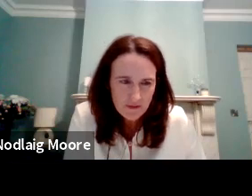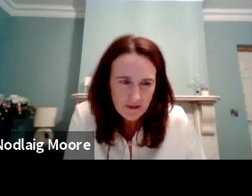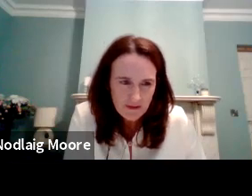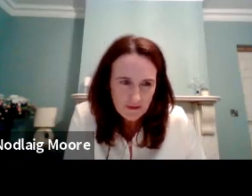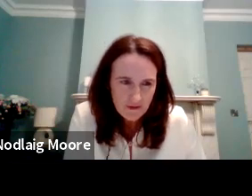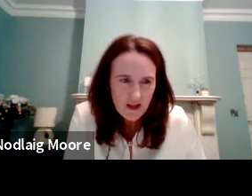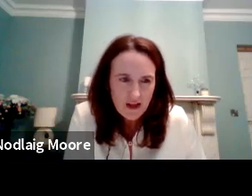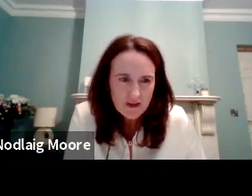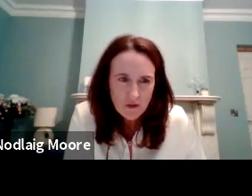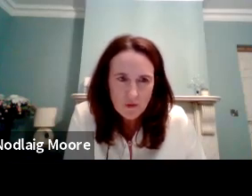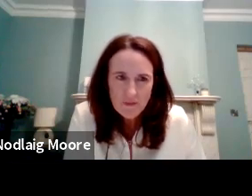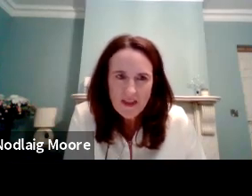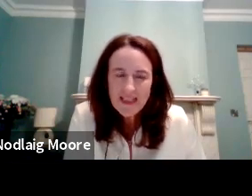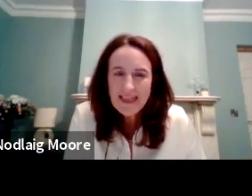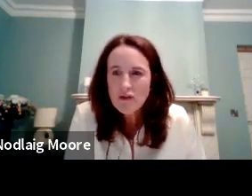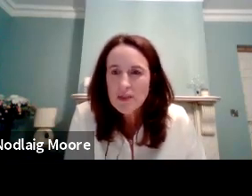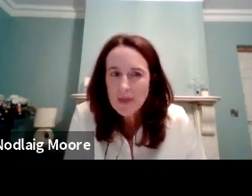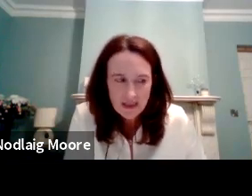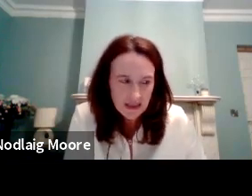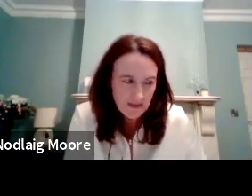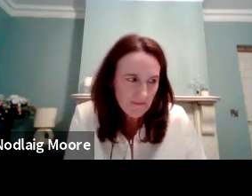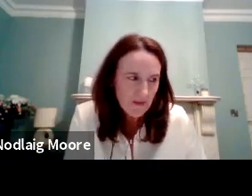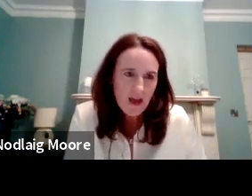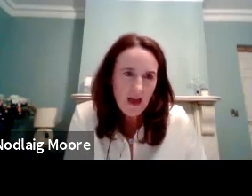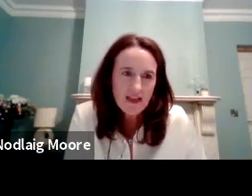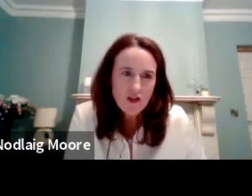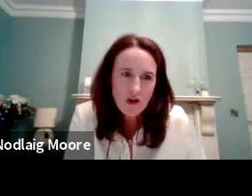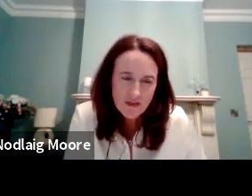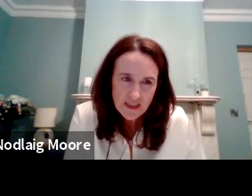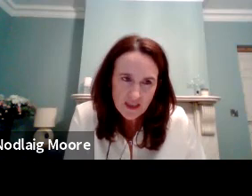Just put that down. So things like irritability,